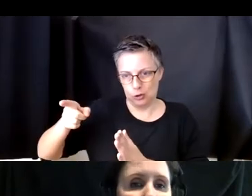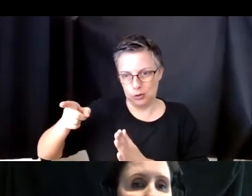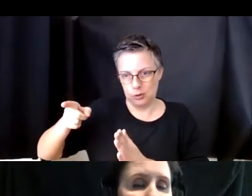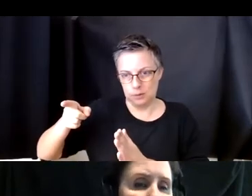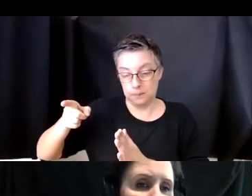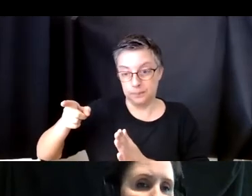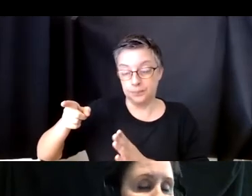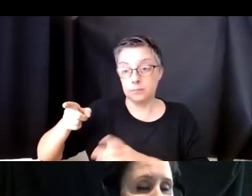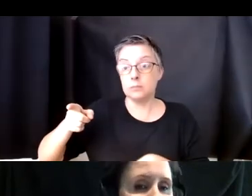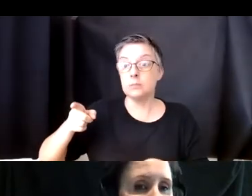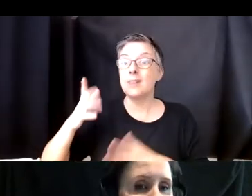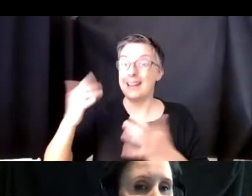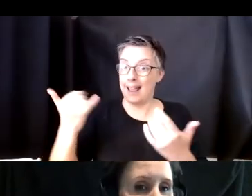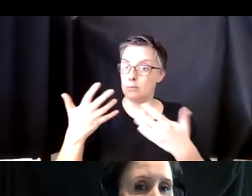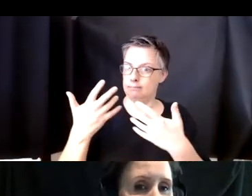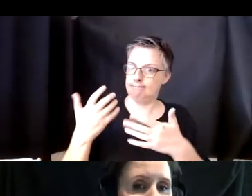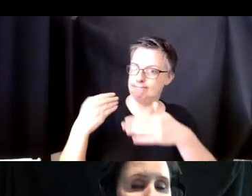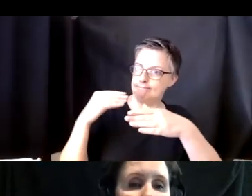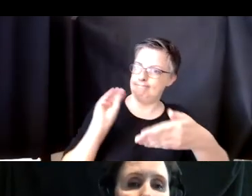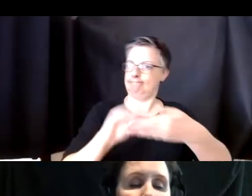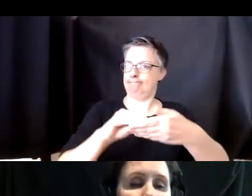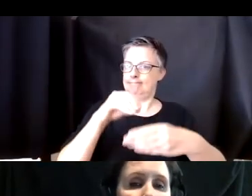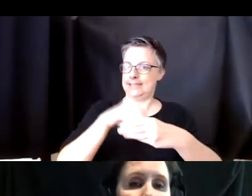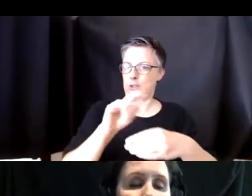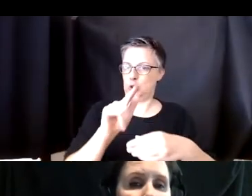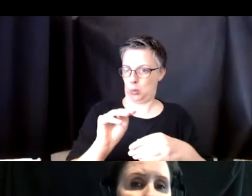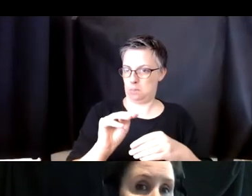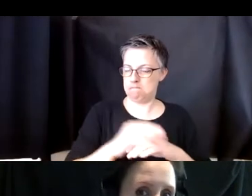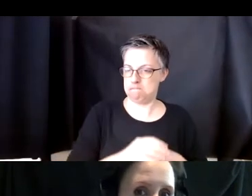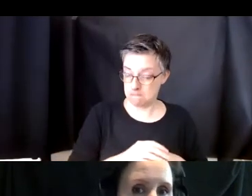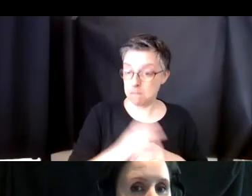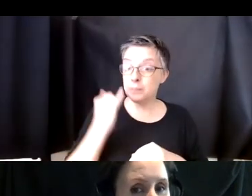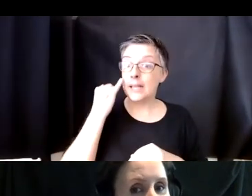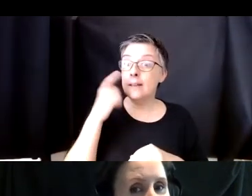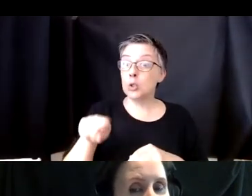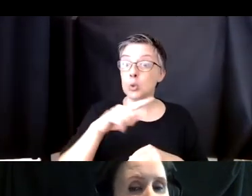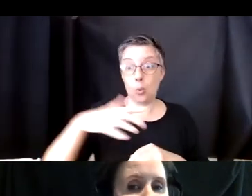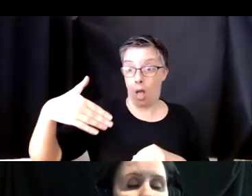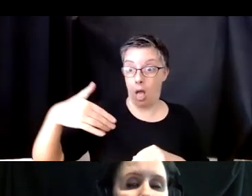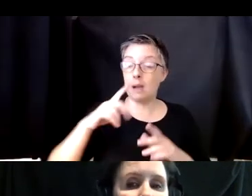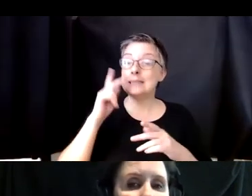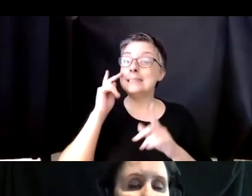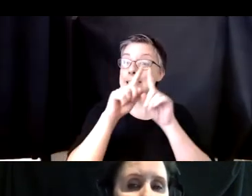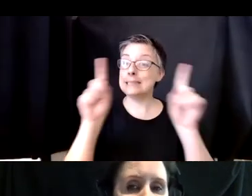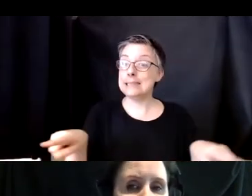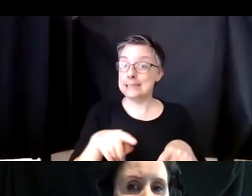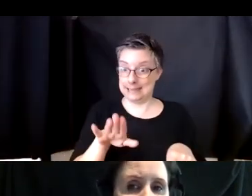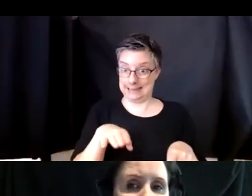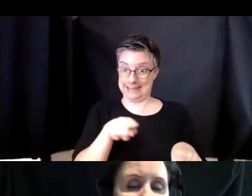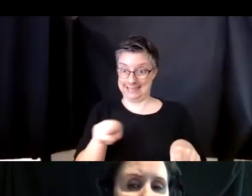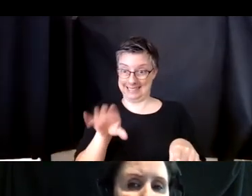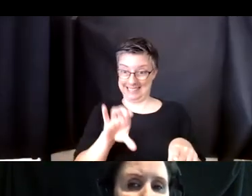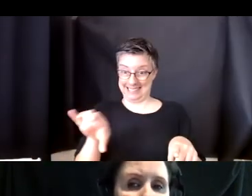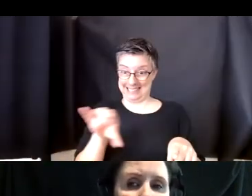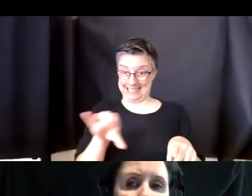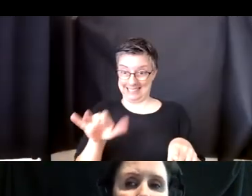which is being integrated directly into Doom. So if you have not, you should click on the closed caption icon